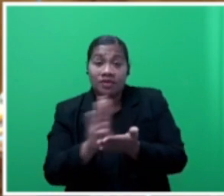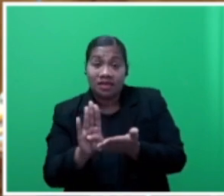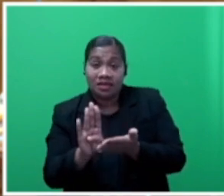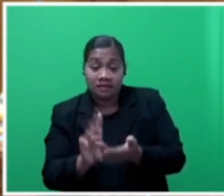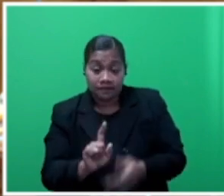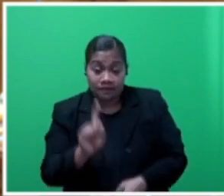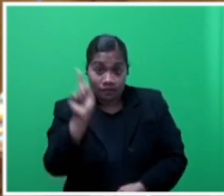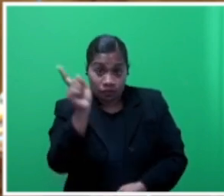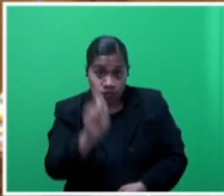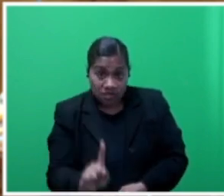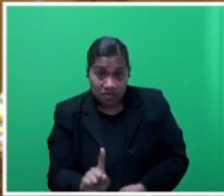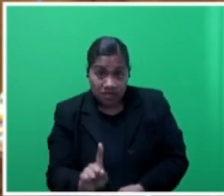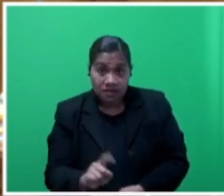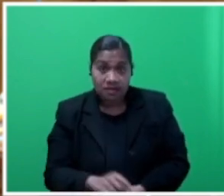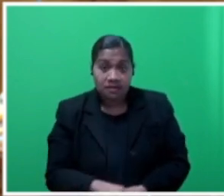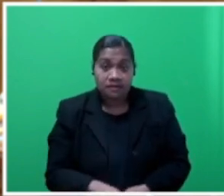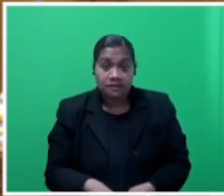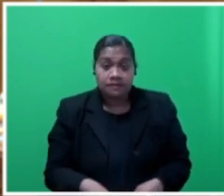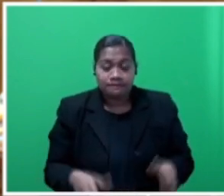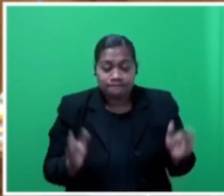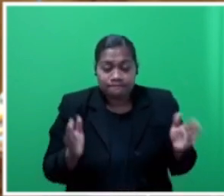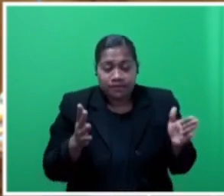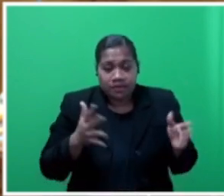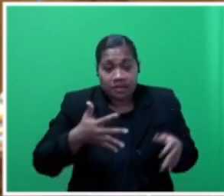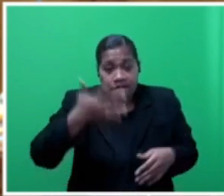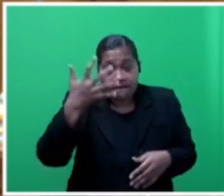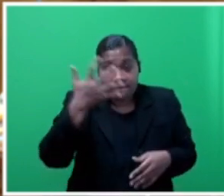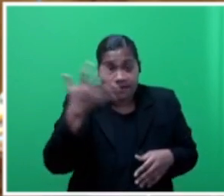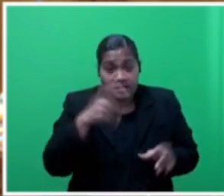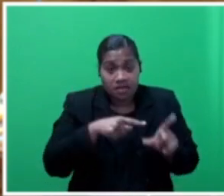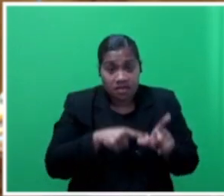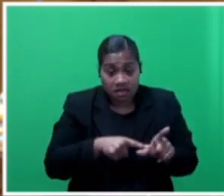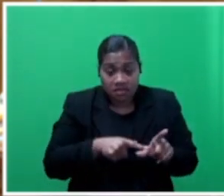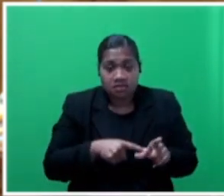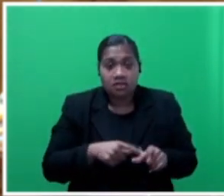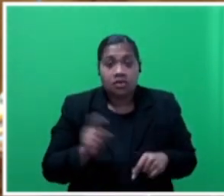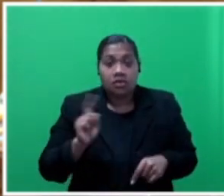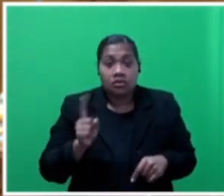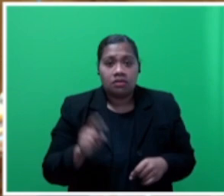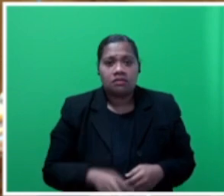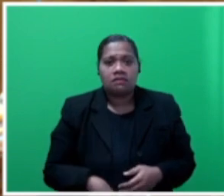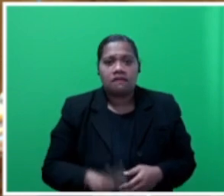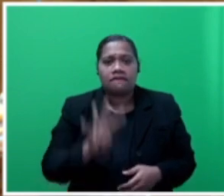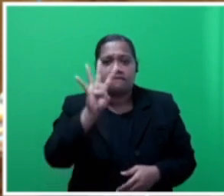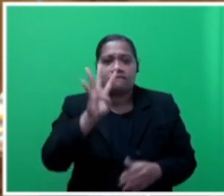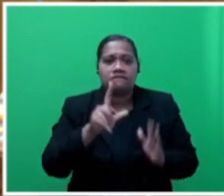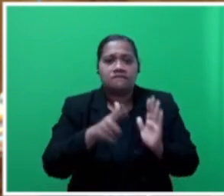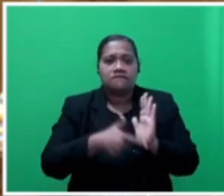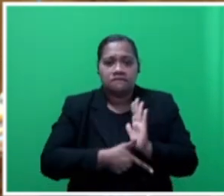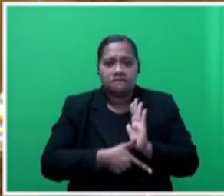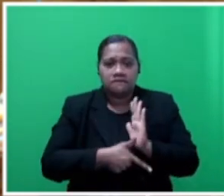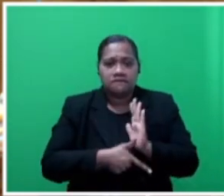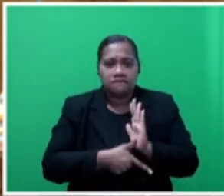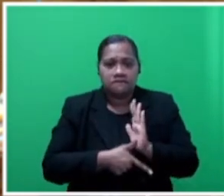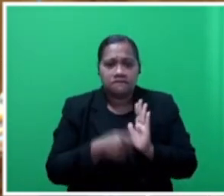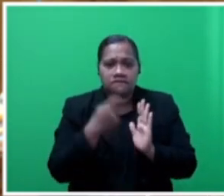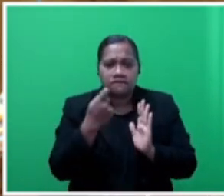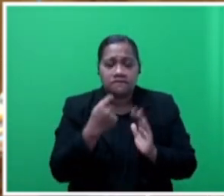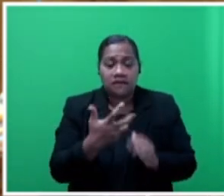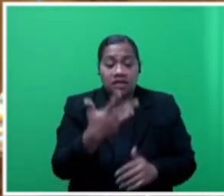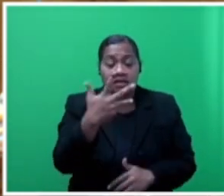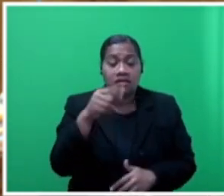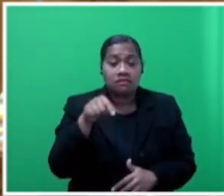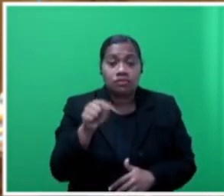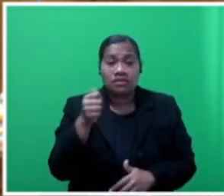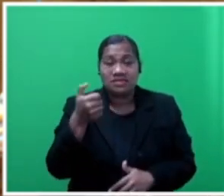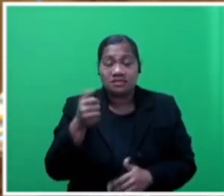Today, just within a span of 15 years, our debt level has ballooned 4 times to almost $9.6